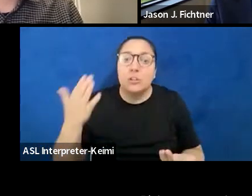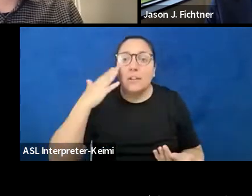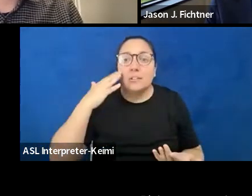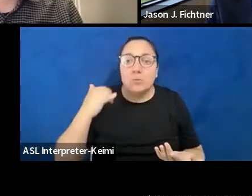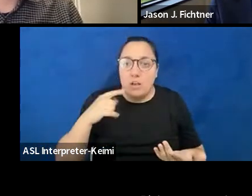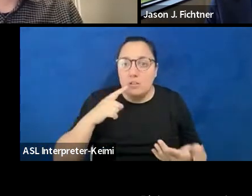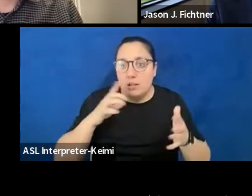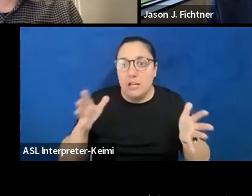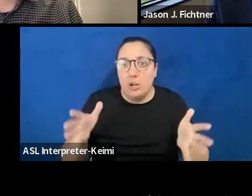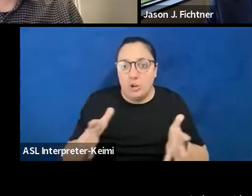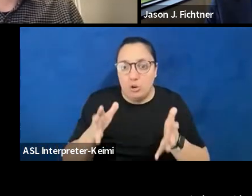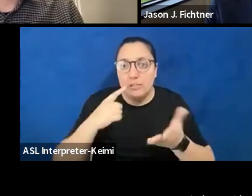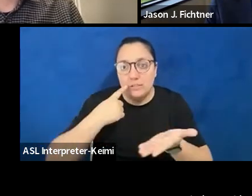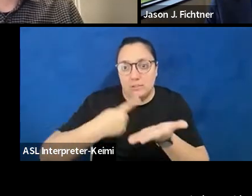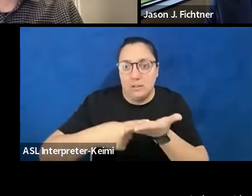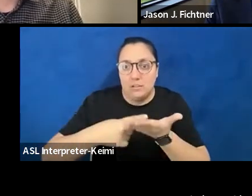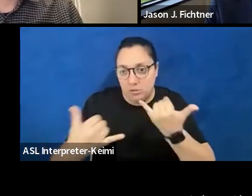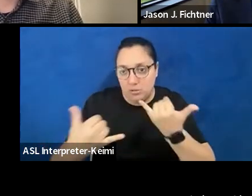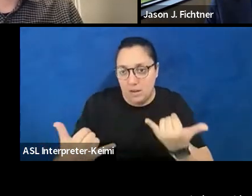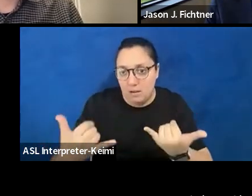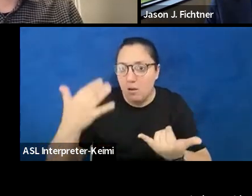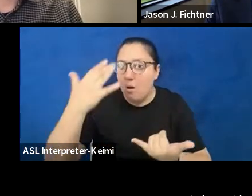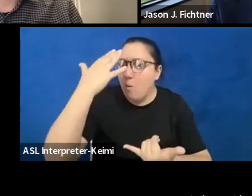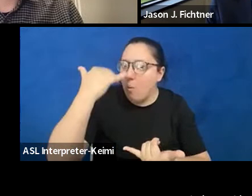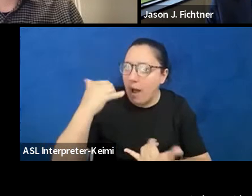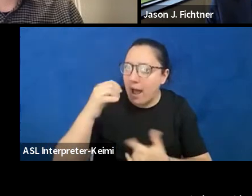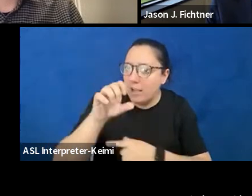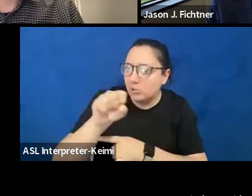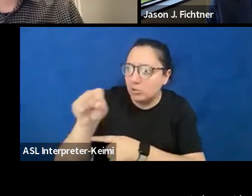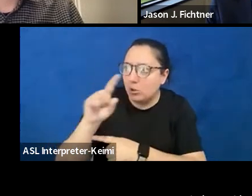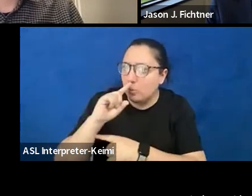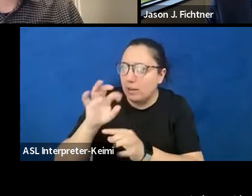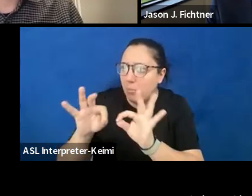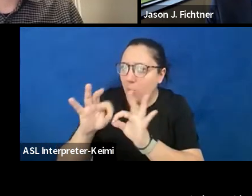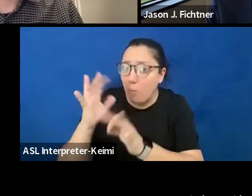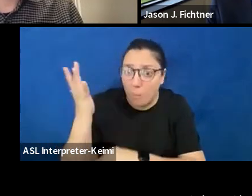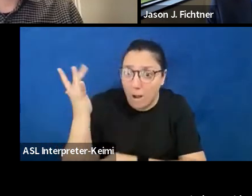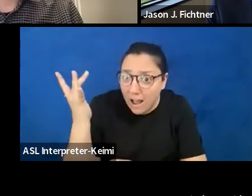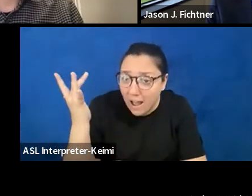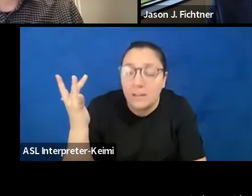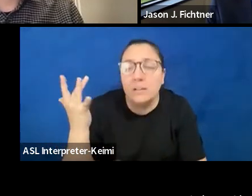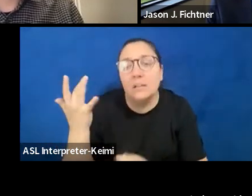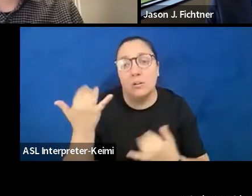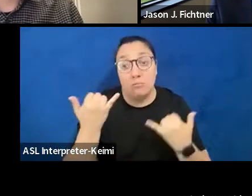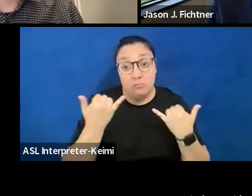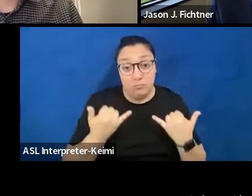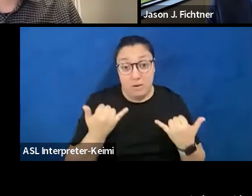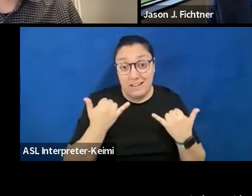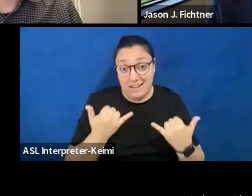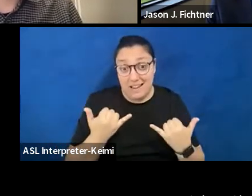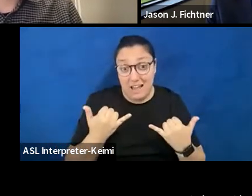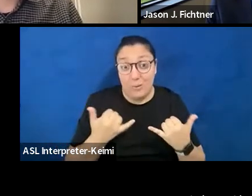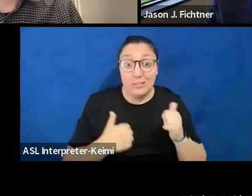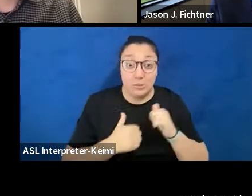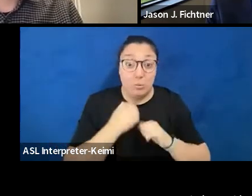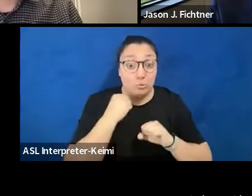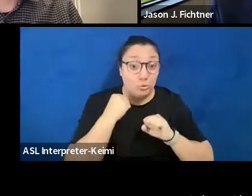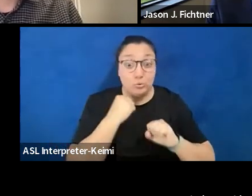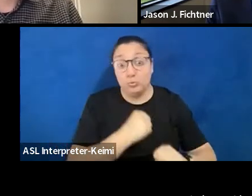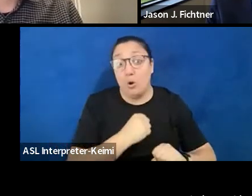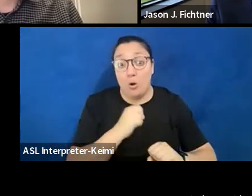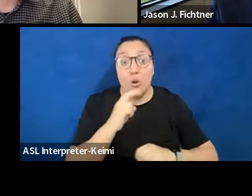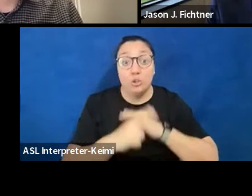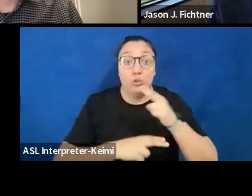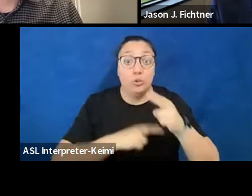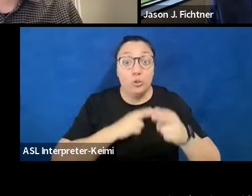days, because it's why is Social Security so critical? It's because it is right now the strongest universal